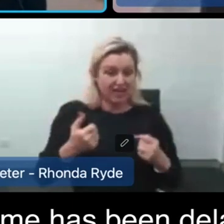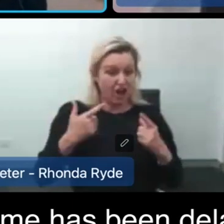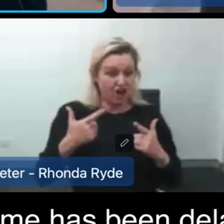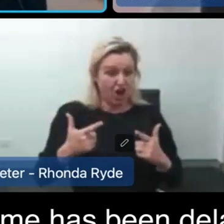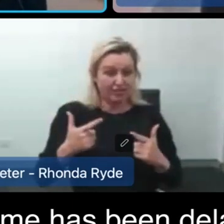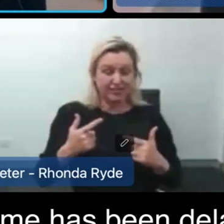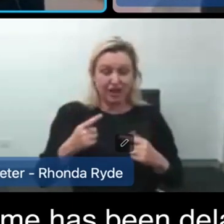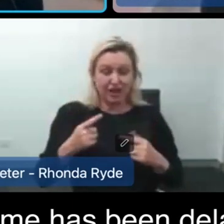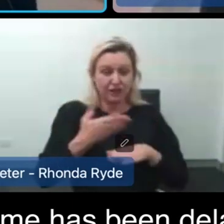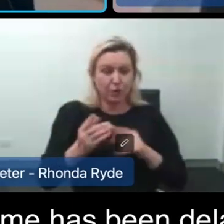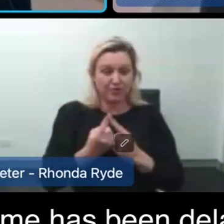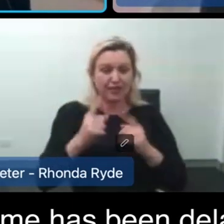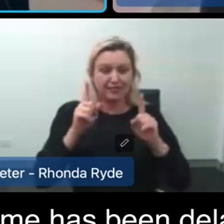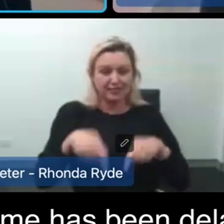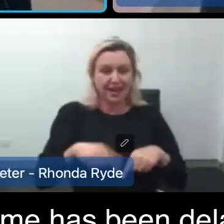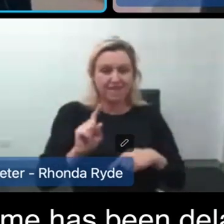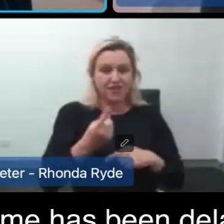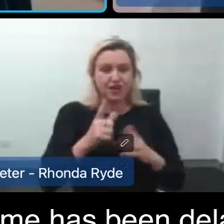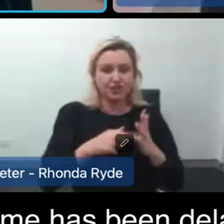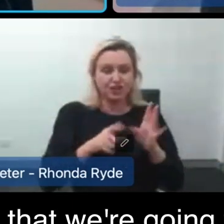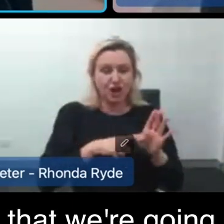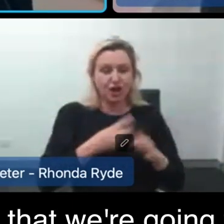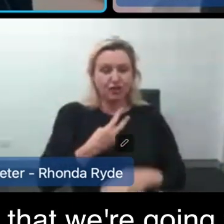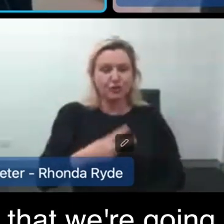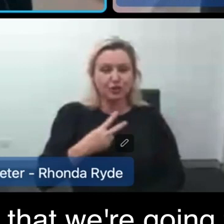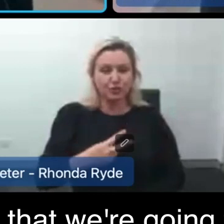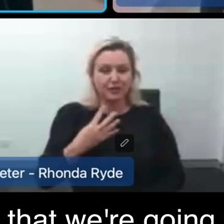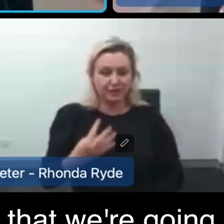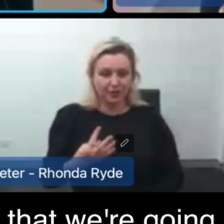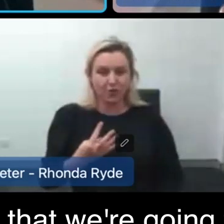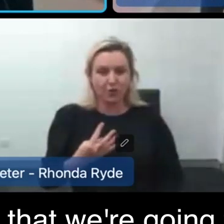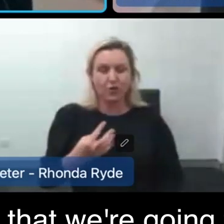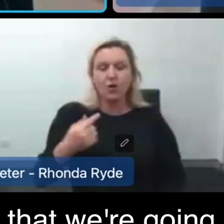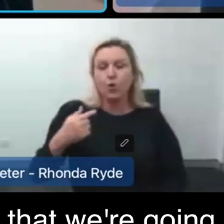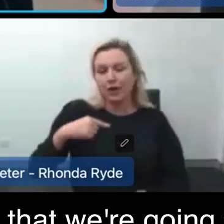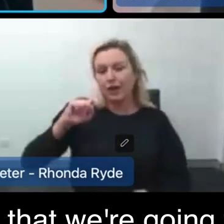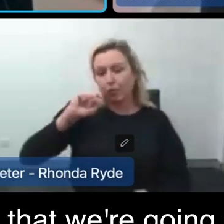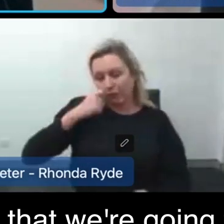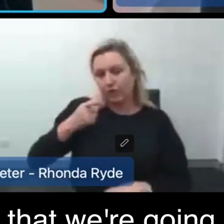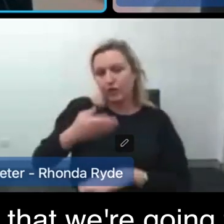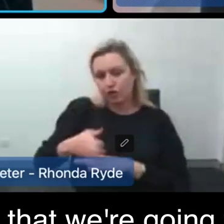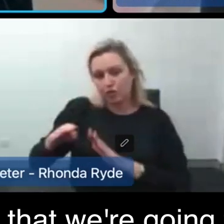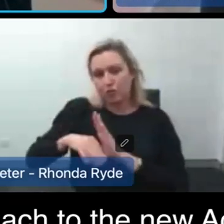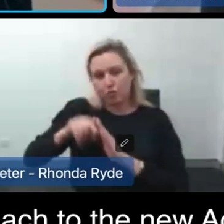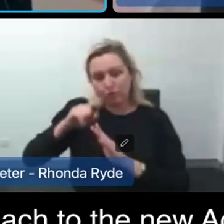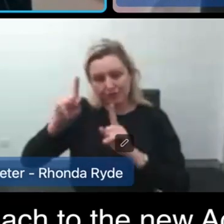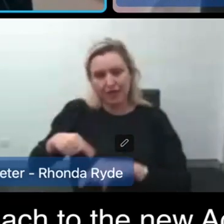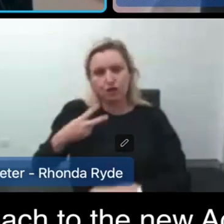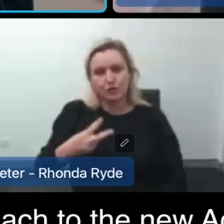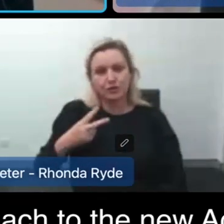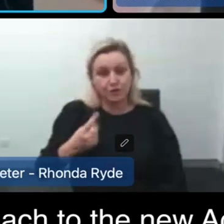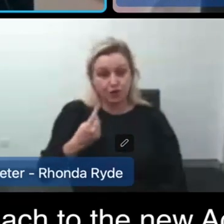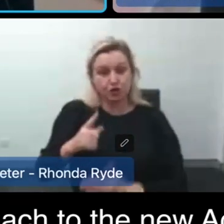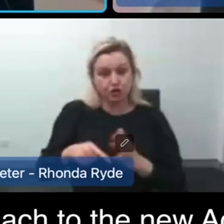July 2024, and Support at Home has been delayed to 1st of July 2025, which means that we're going to have